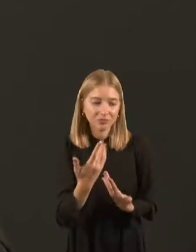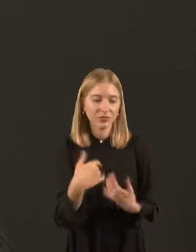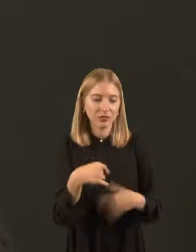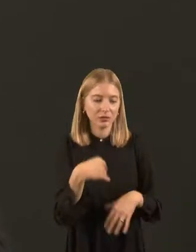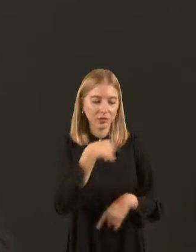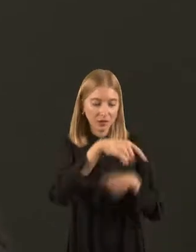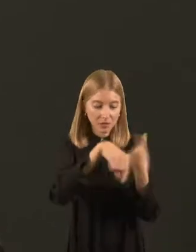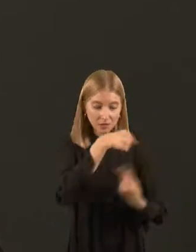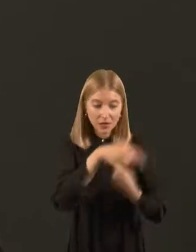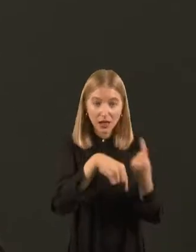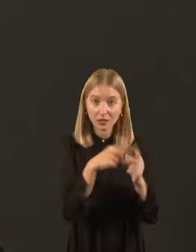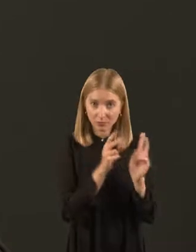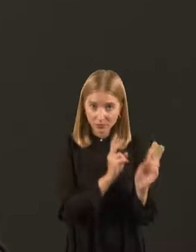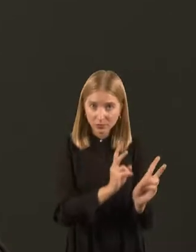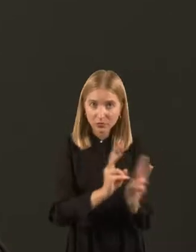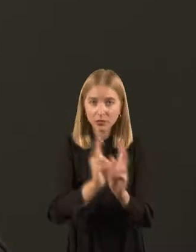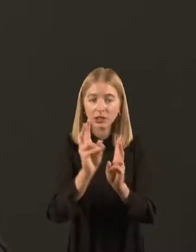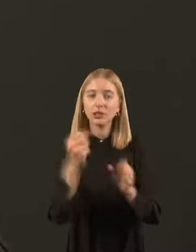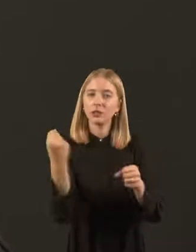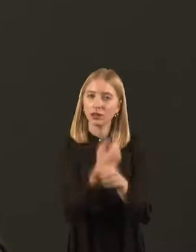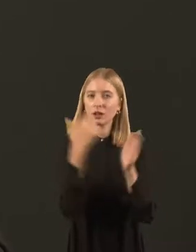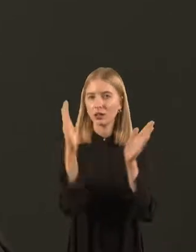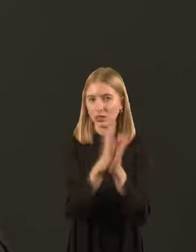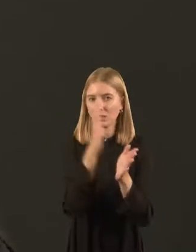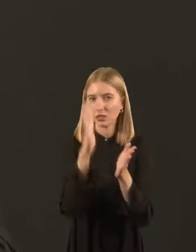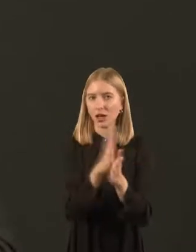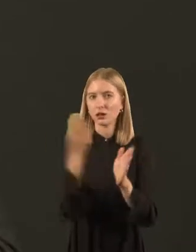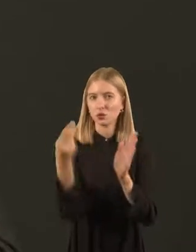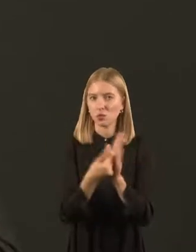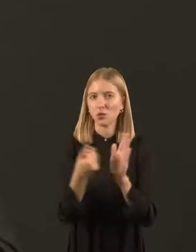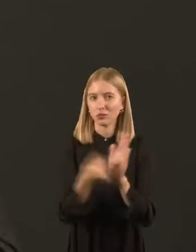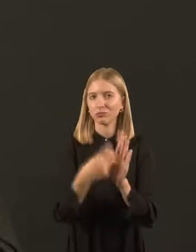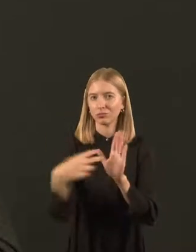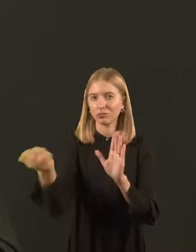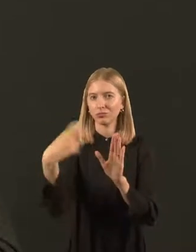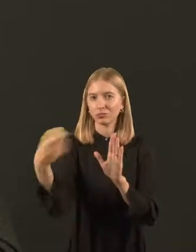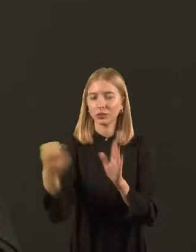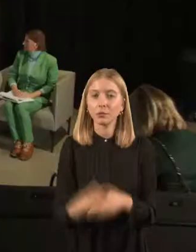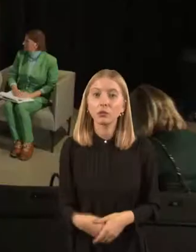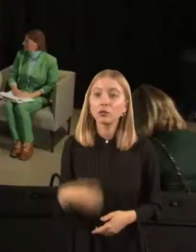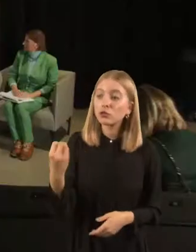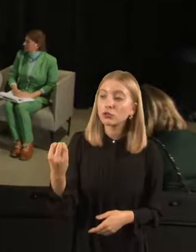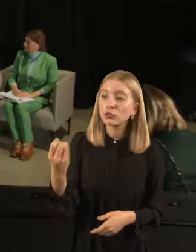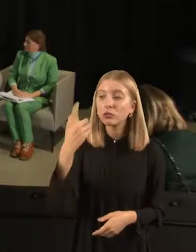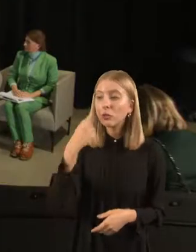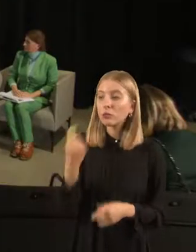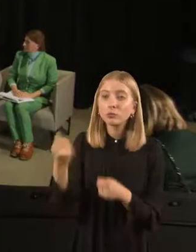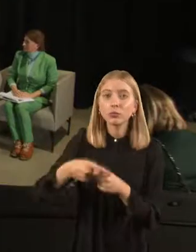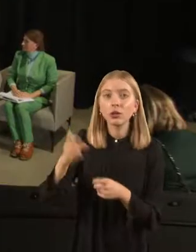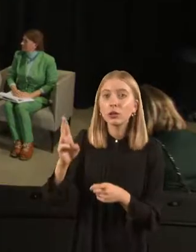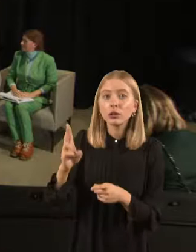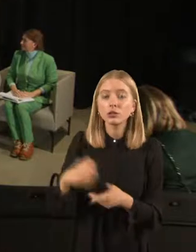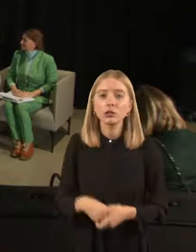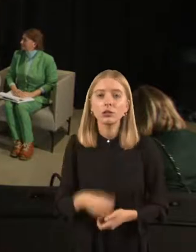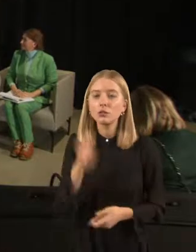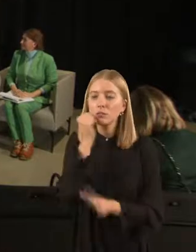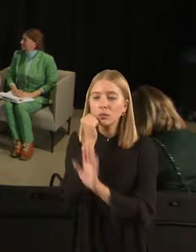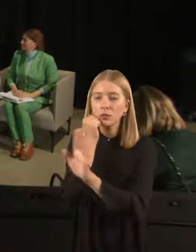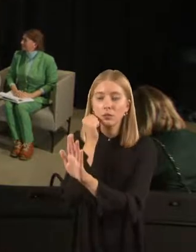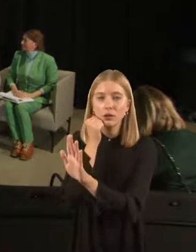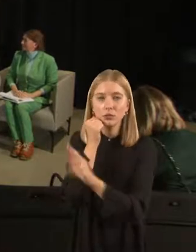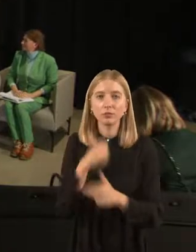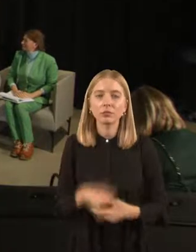Well, if farmers insist on continuing with their harmful practices, they should pay for it. They